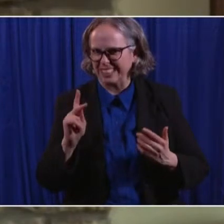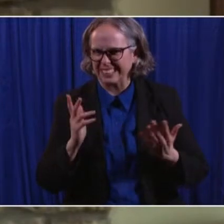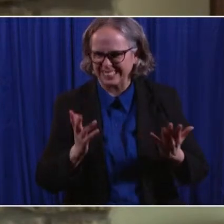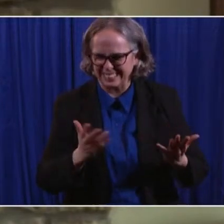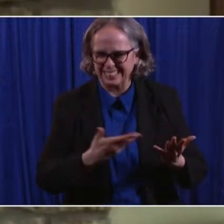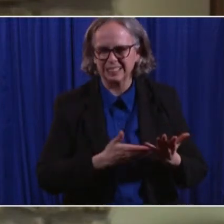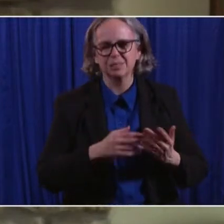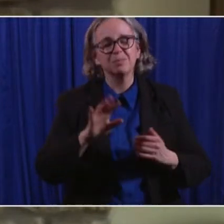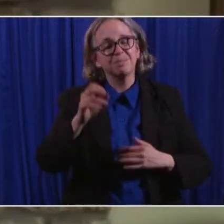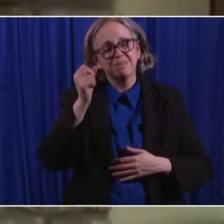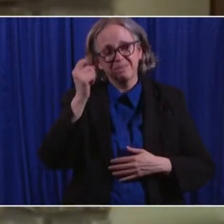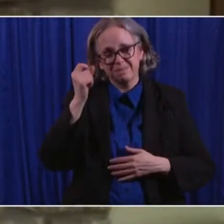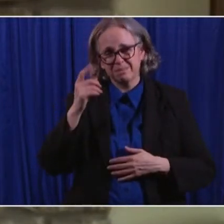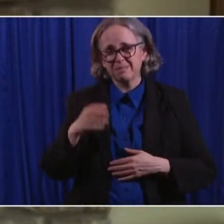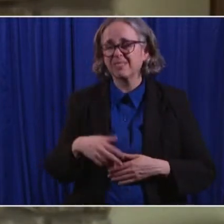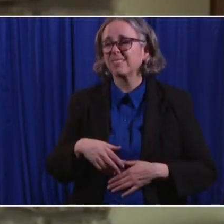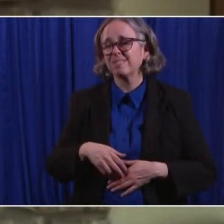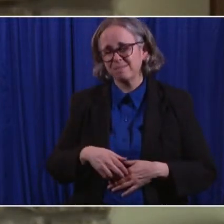these